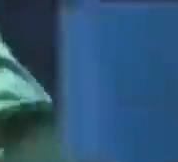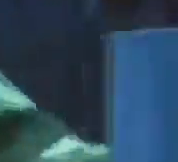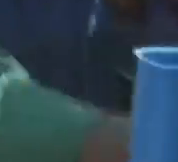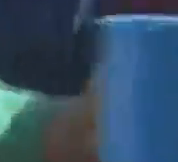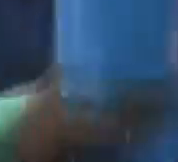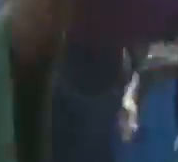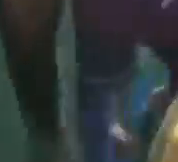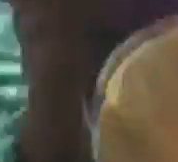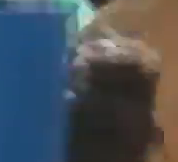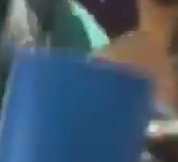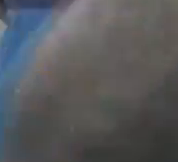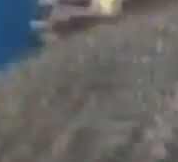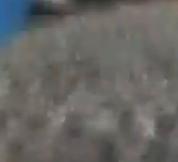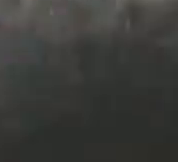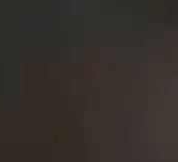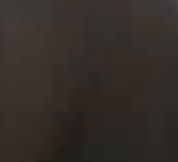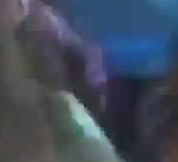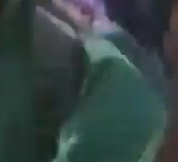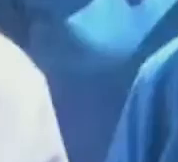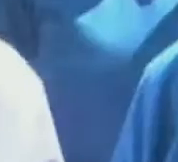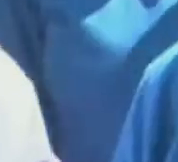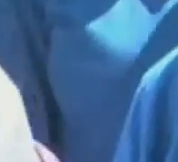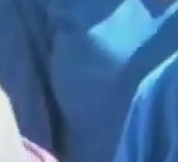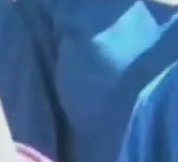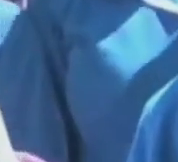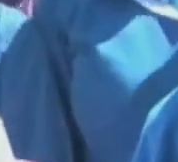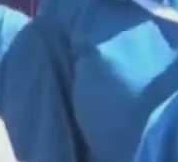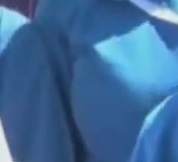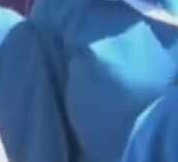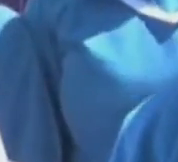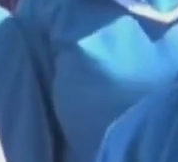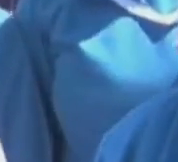a church caught in a bitter war.